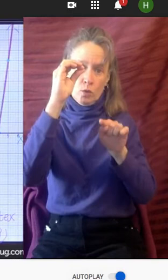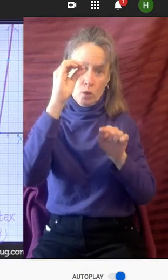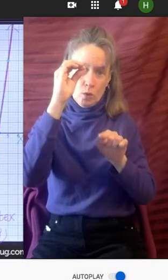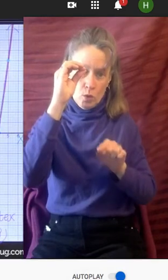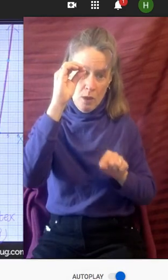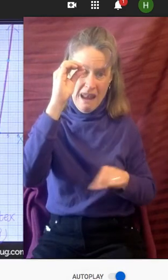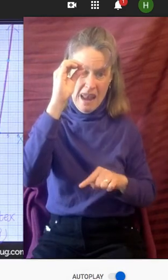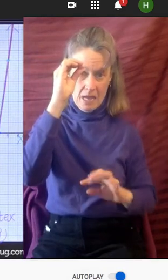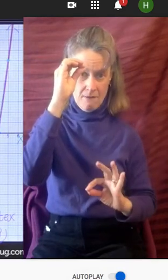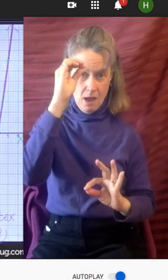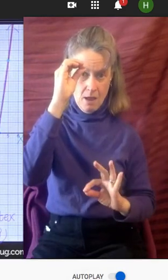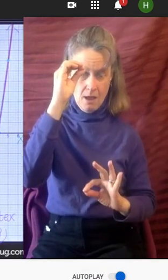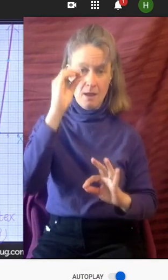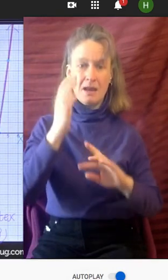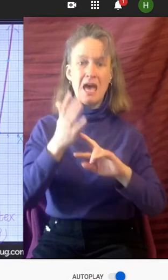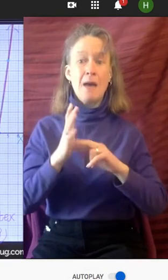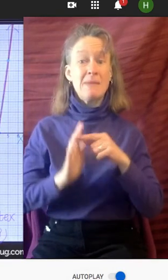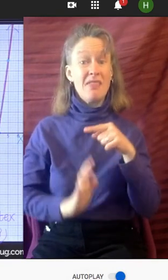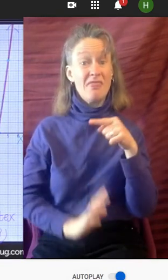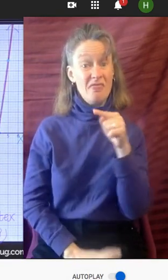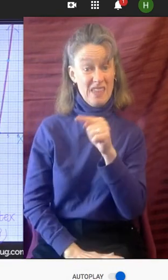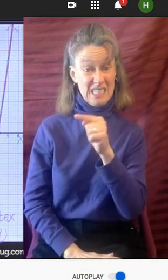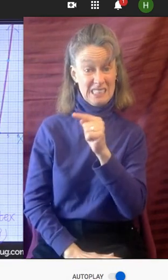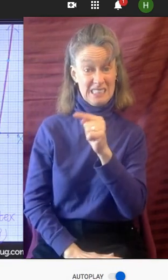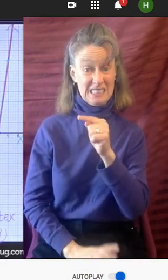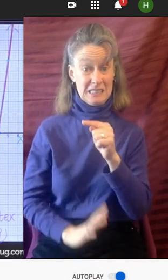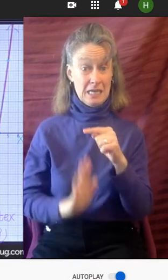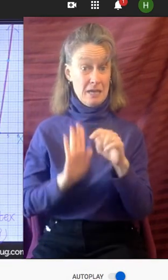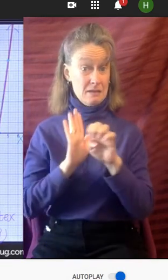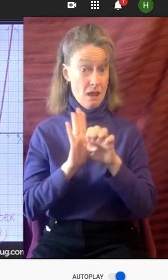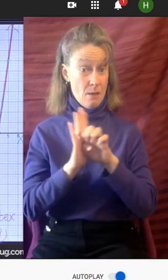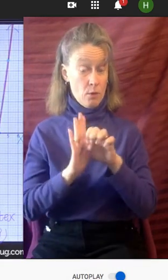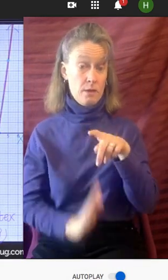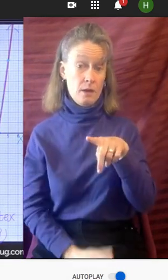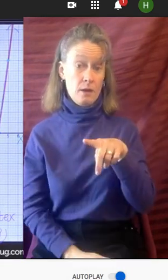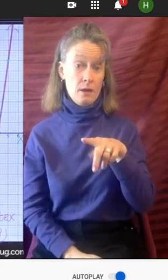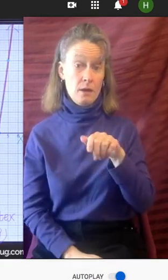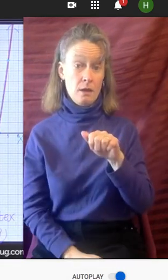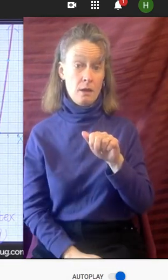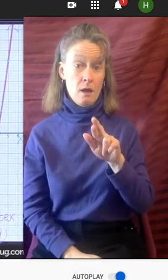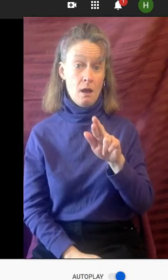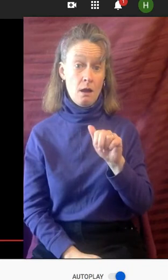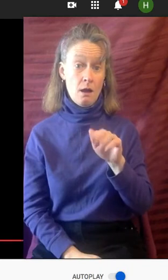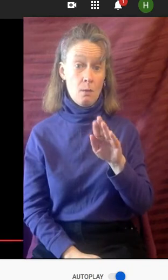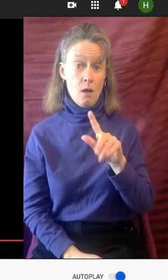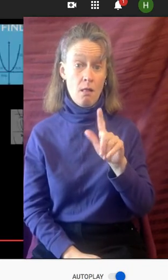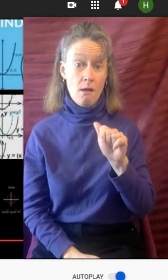minimum value of -9.